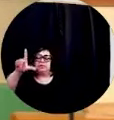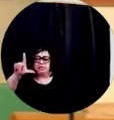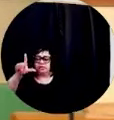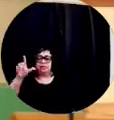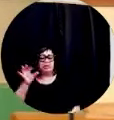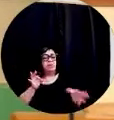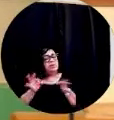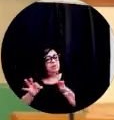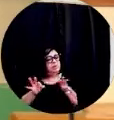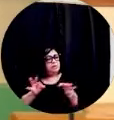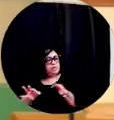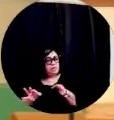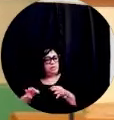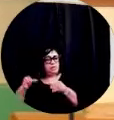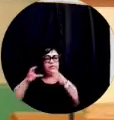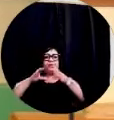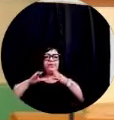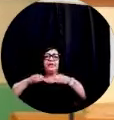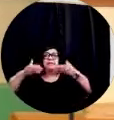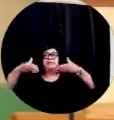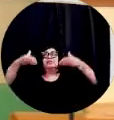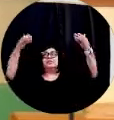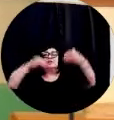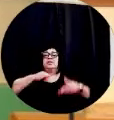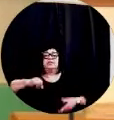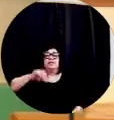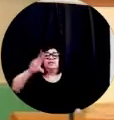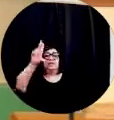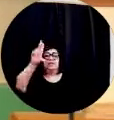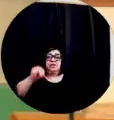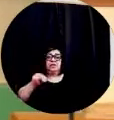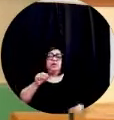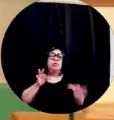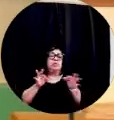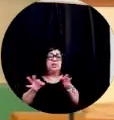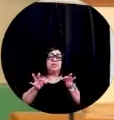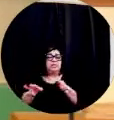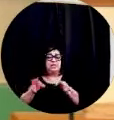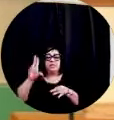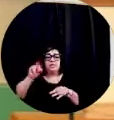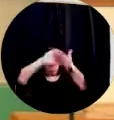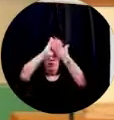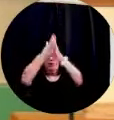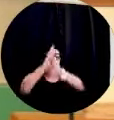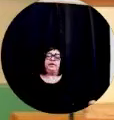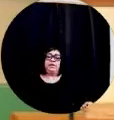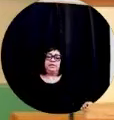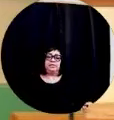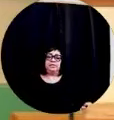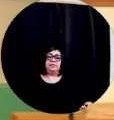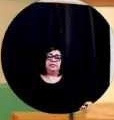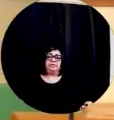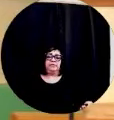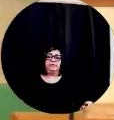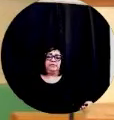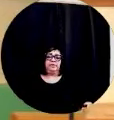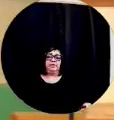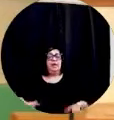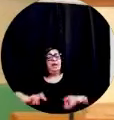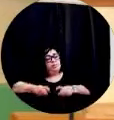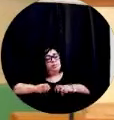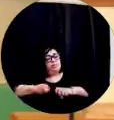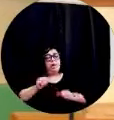the shout is, no justice, no peace. No justice, no peace. The problem